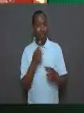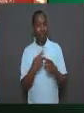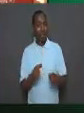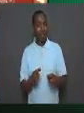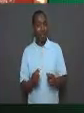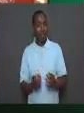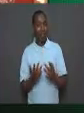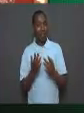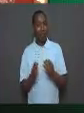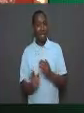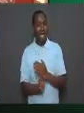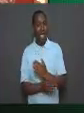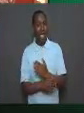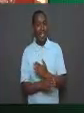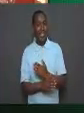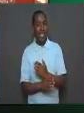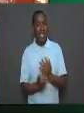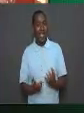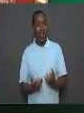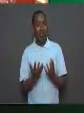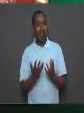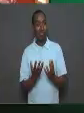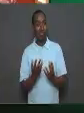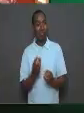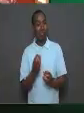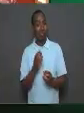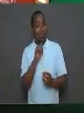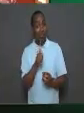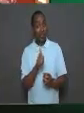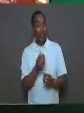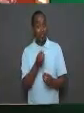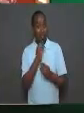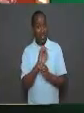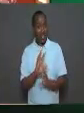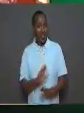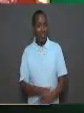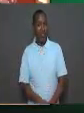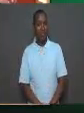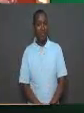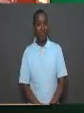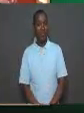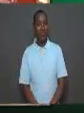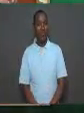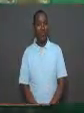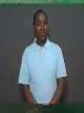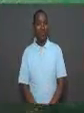shellfish, and to stay away from people who are infected with this